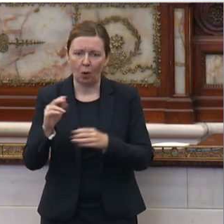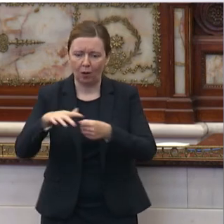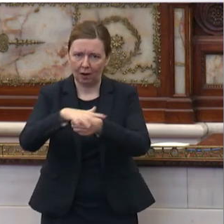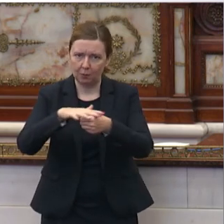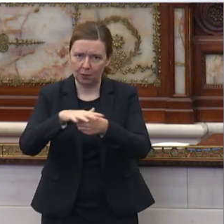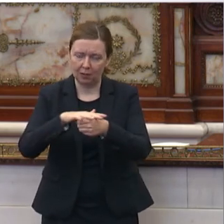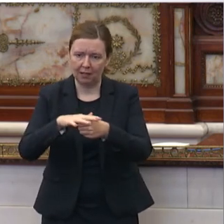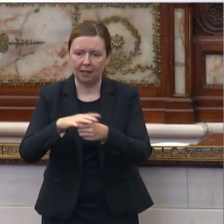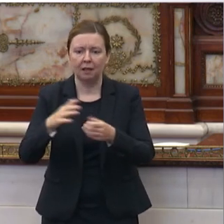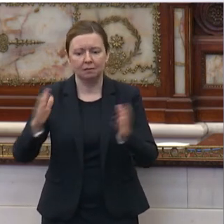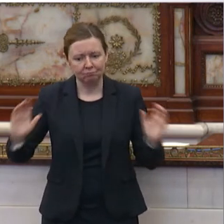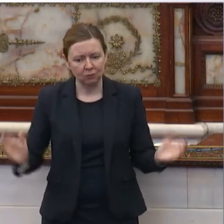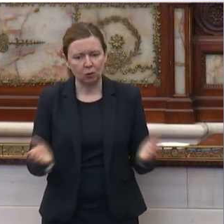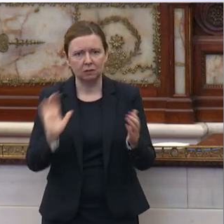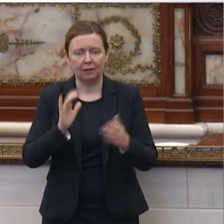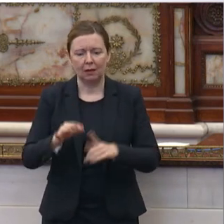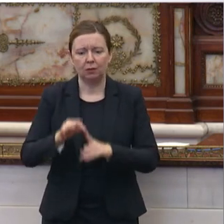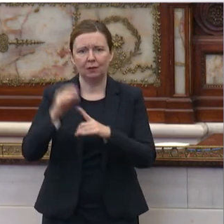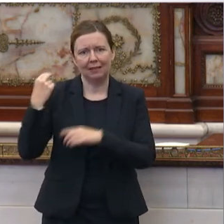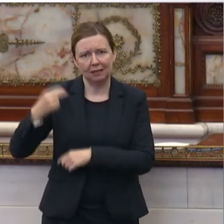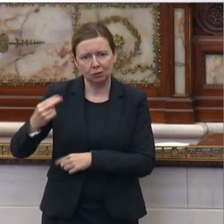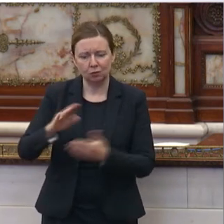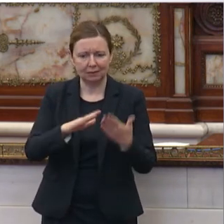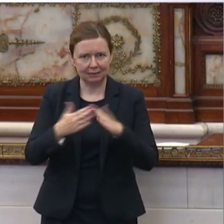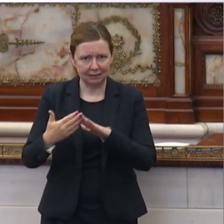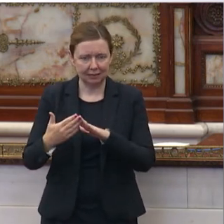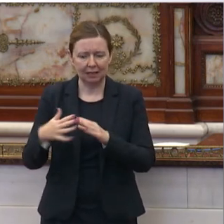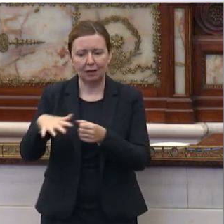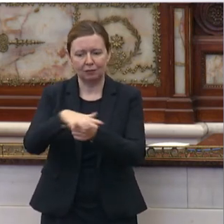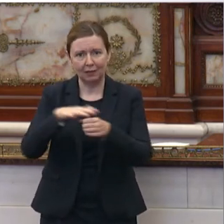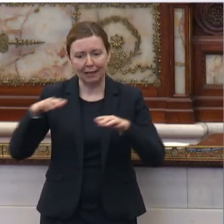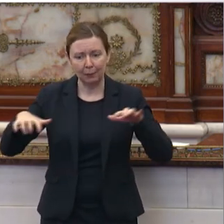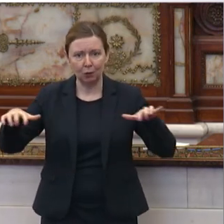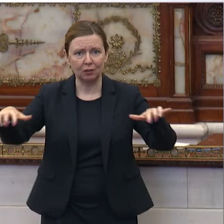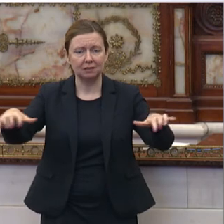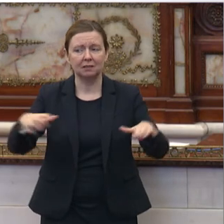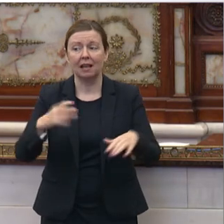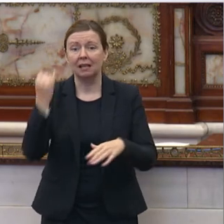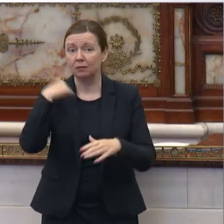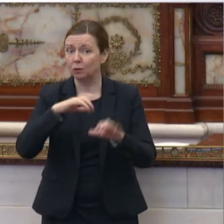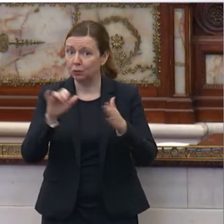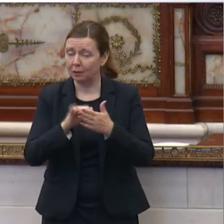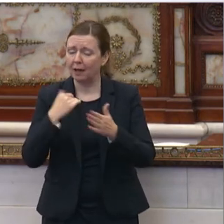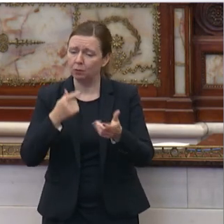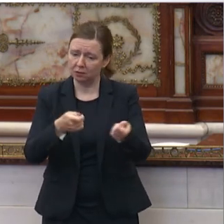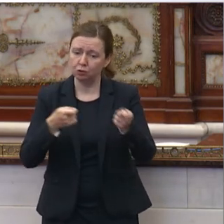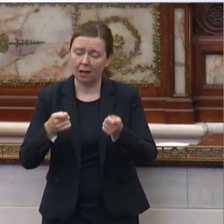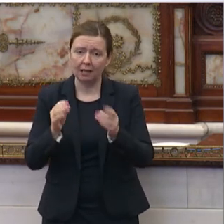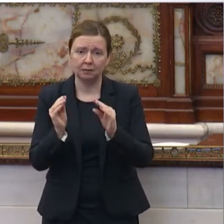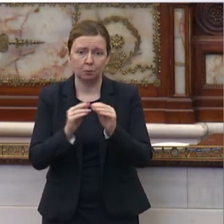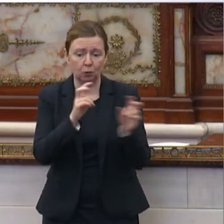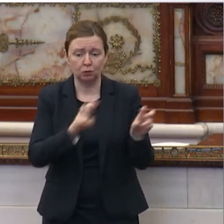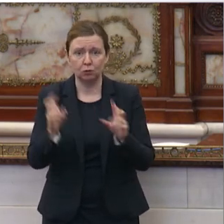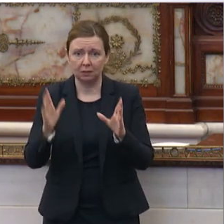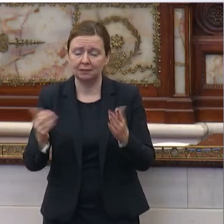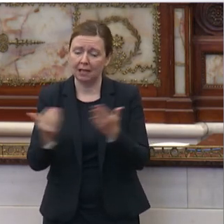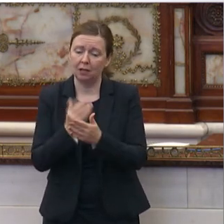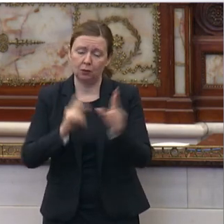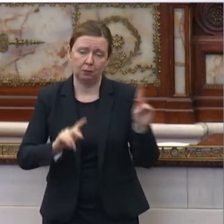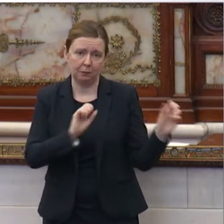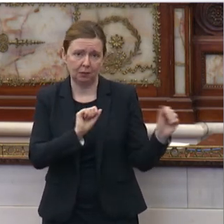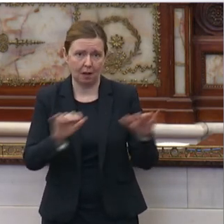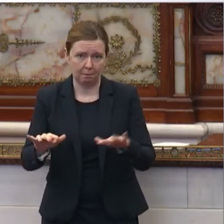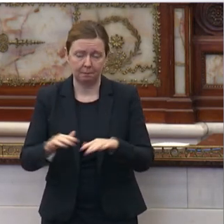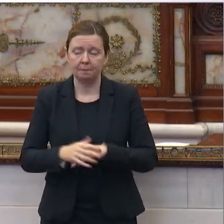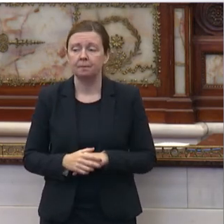and cultivate our unique historical city of neighborhoods. And if we do that, we'll attract tourists and newcomers alike.